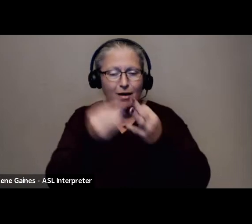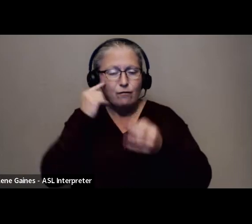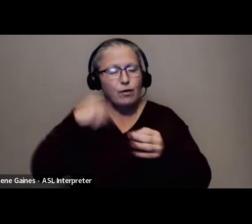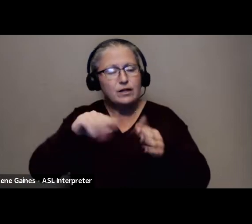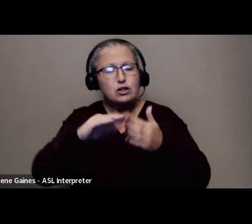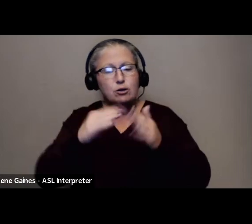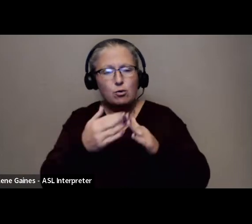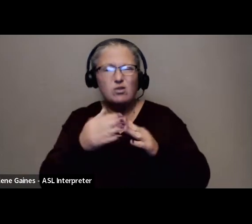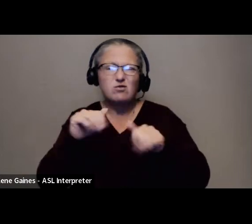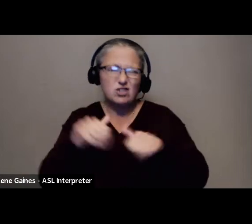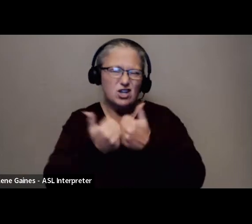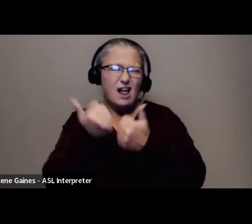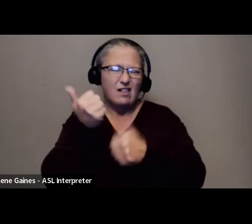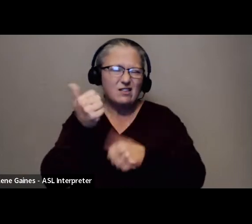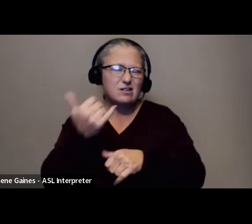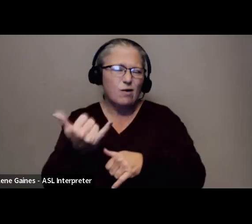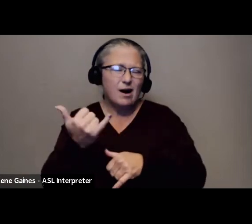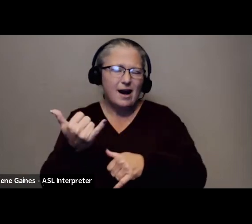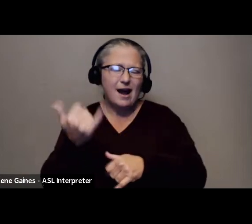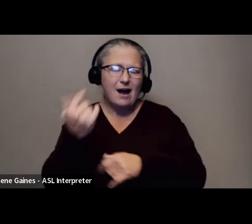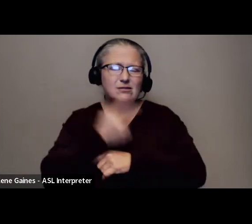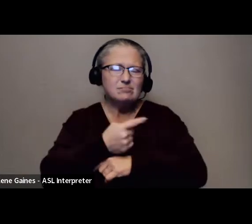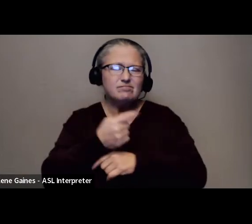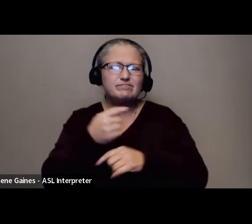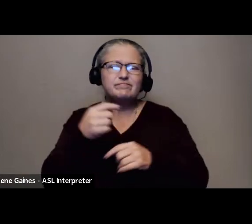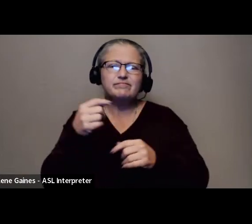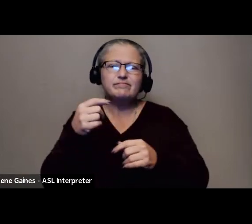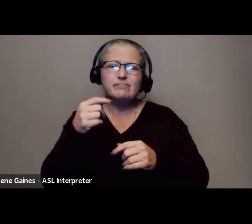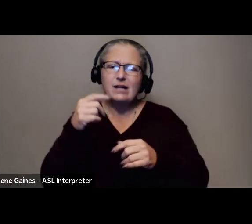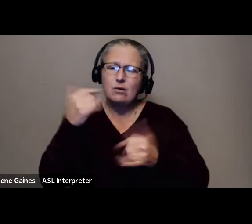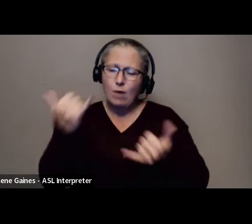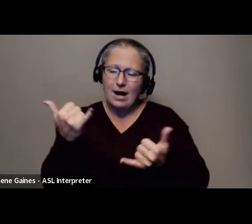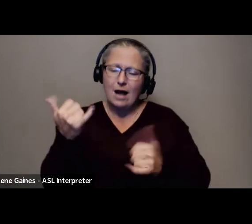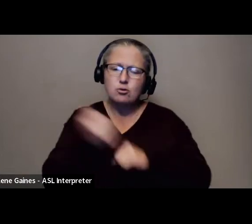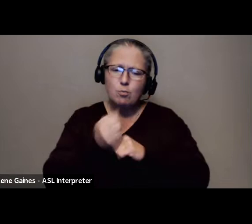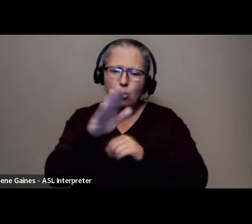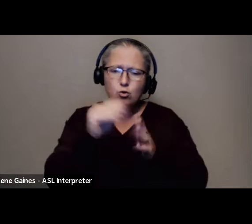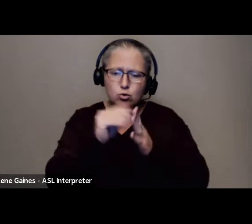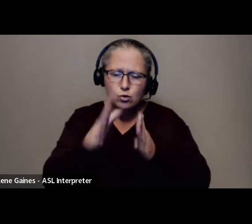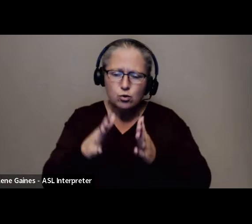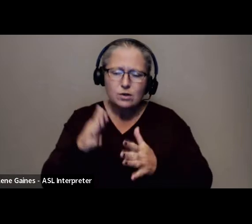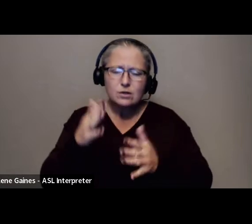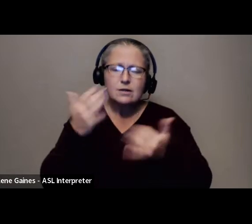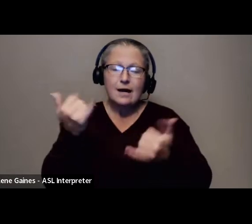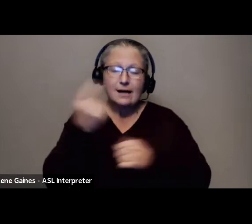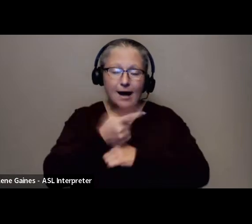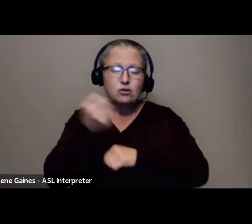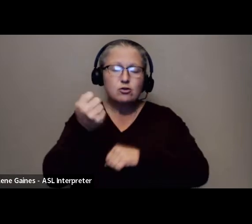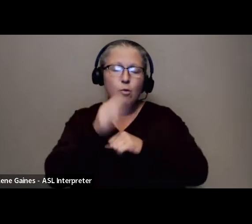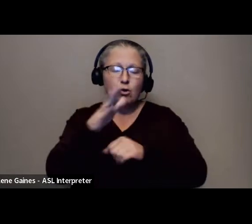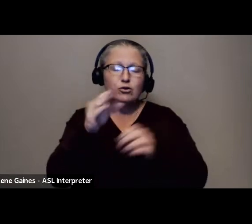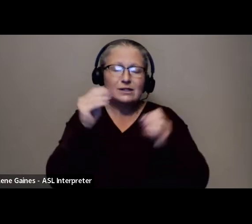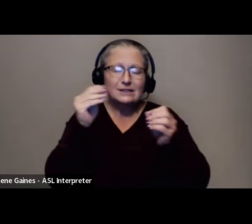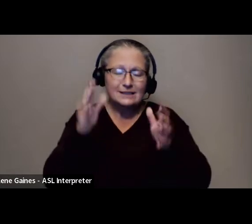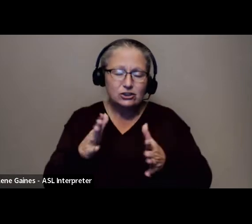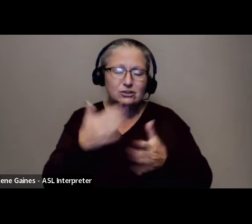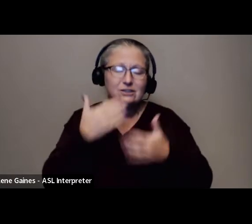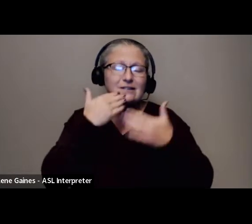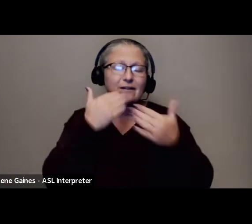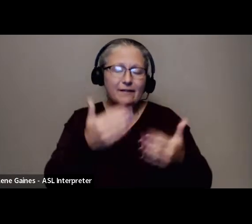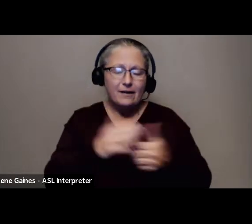These are indeed challenging times. This is a time to support your students. This is a time to support your teachers. Thank you. Thank